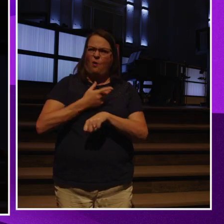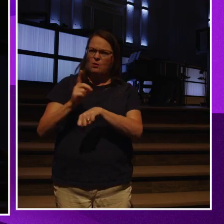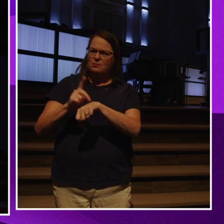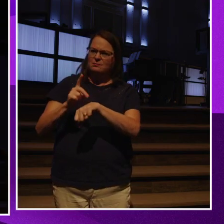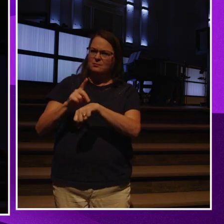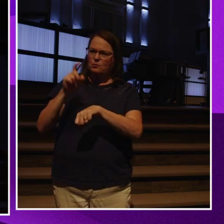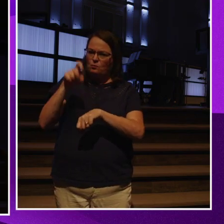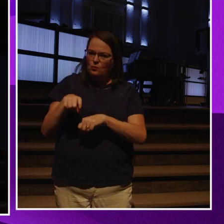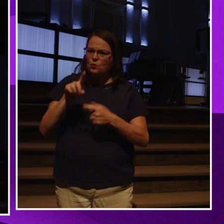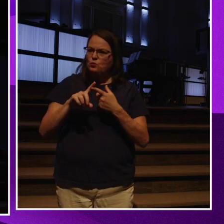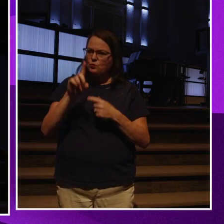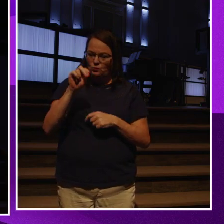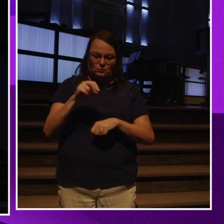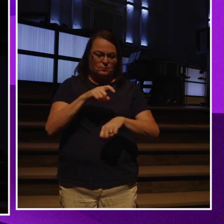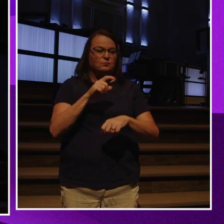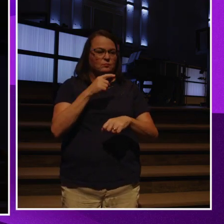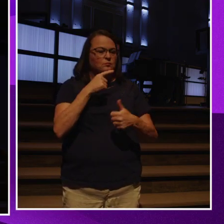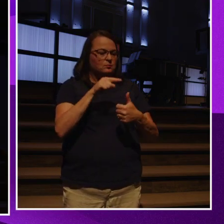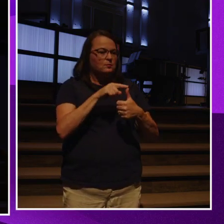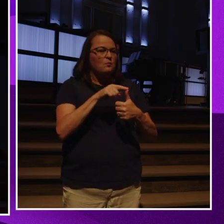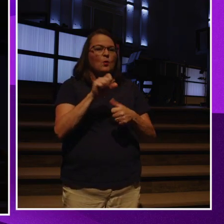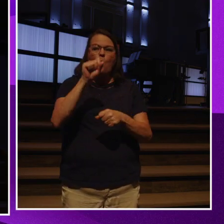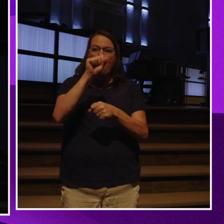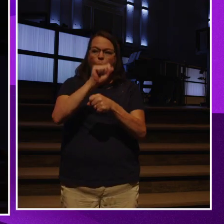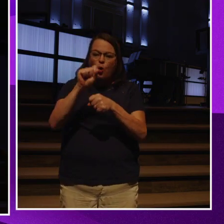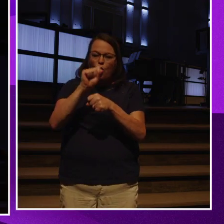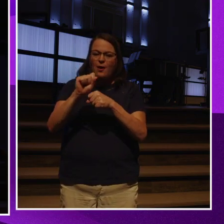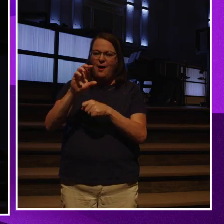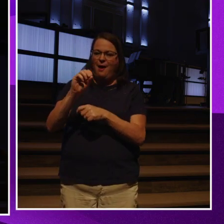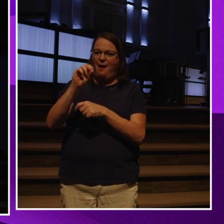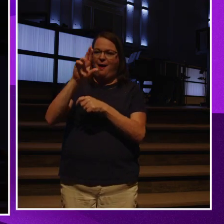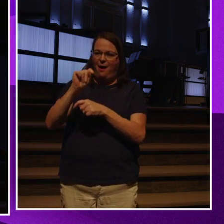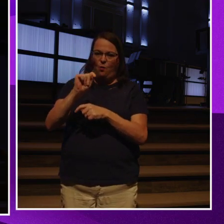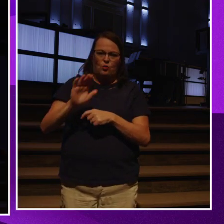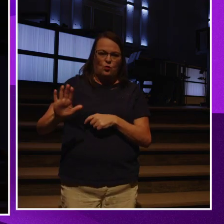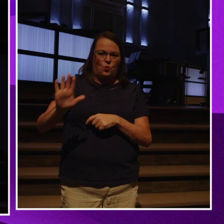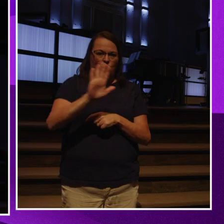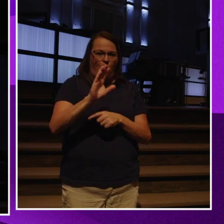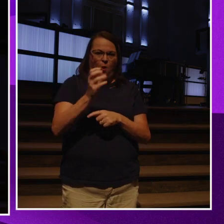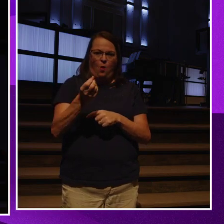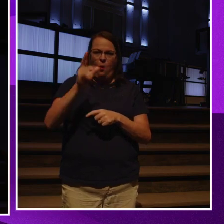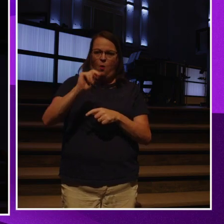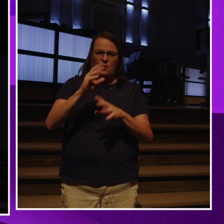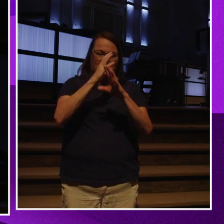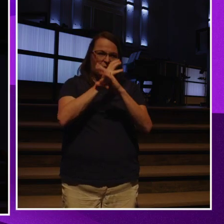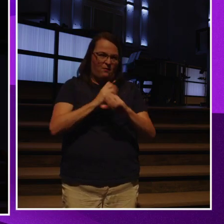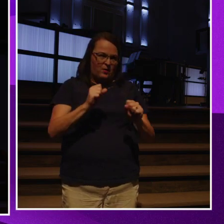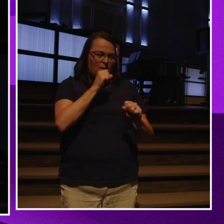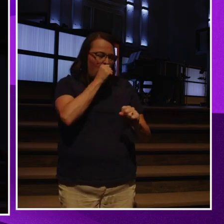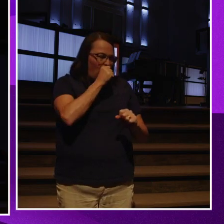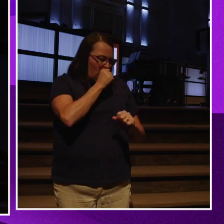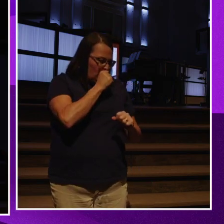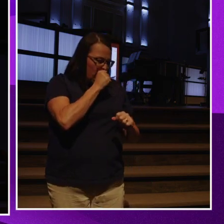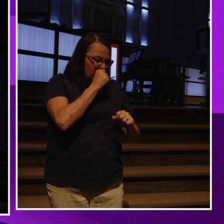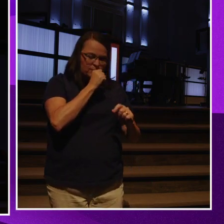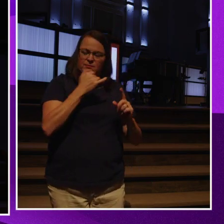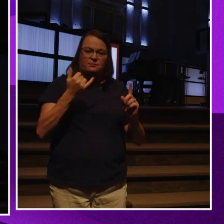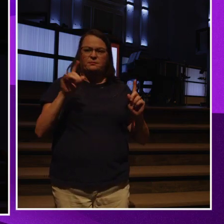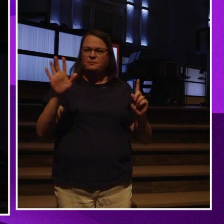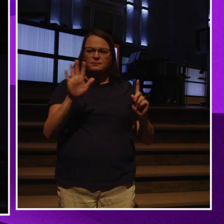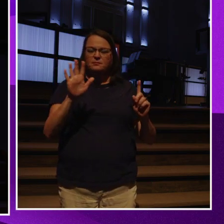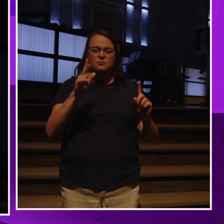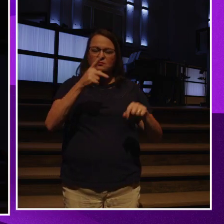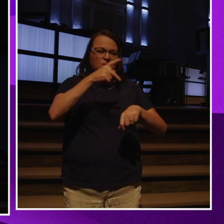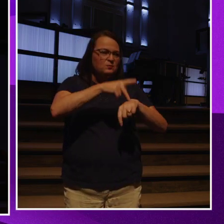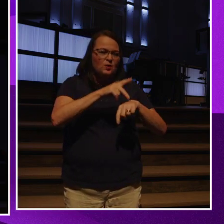He says in this passage, work out your own salvation. Now, we must be clear here first. Paul is not